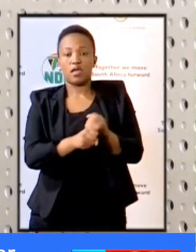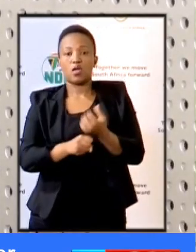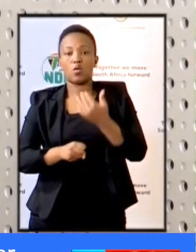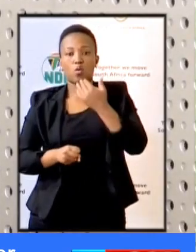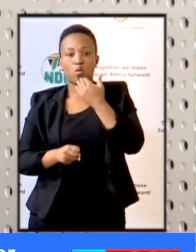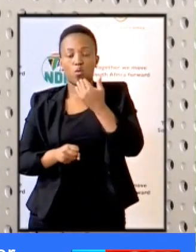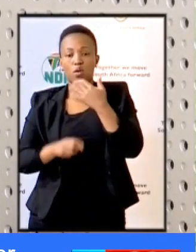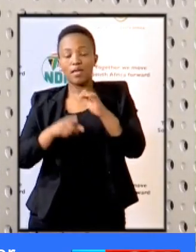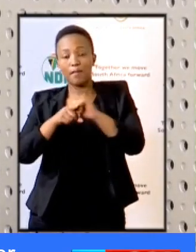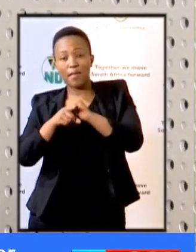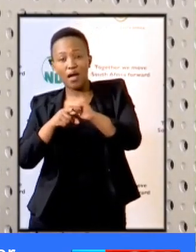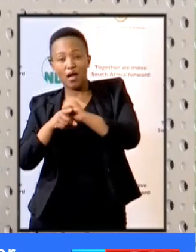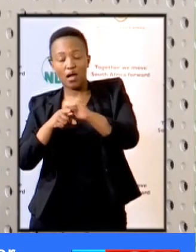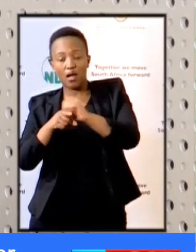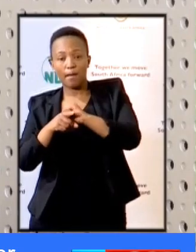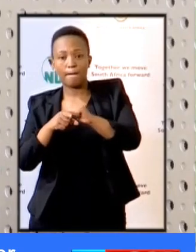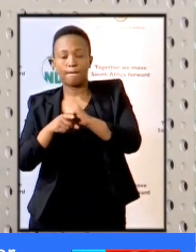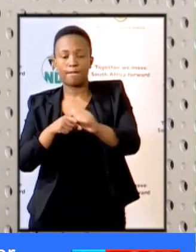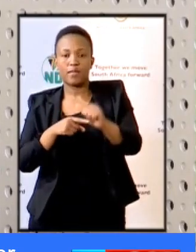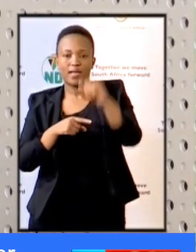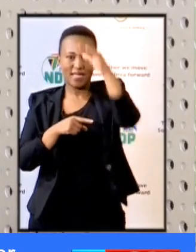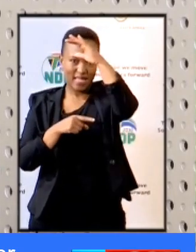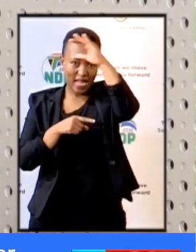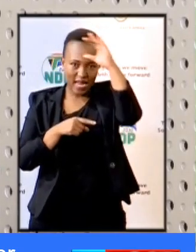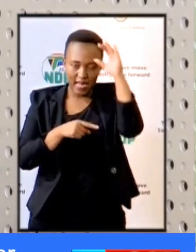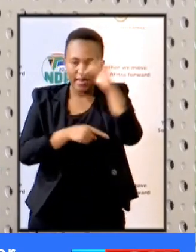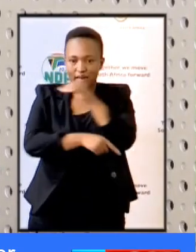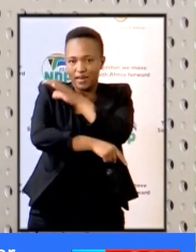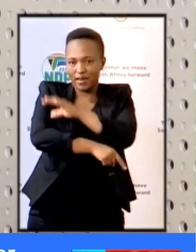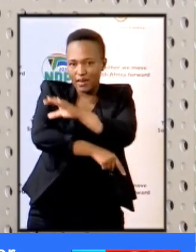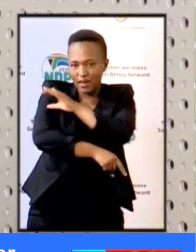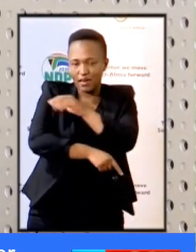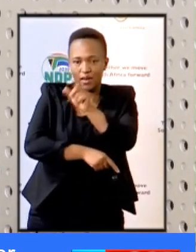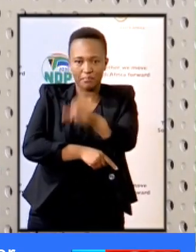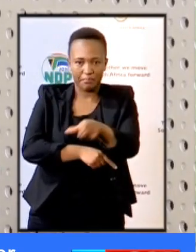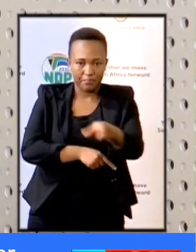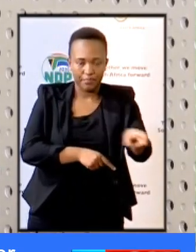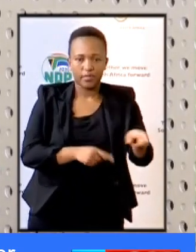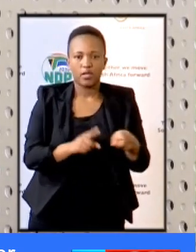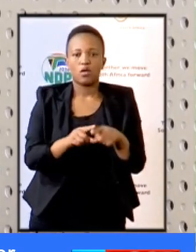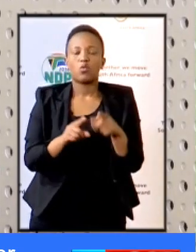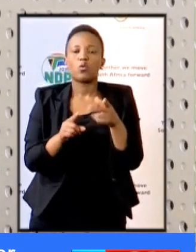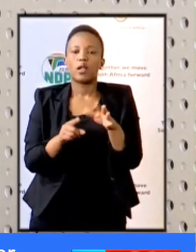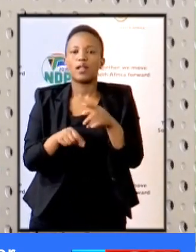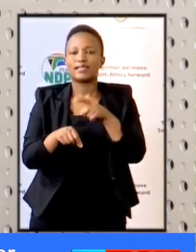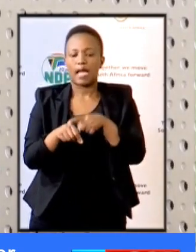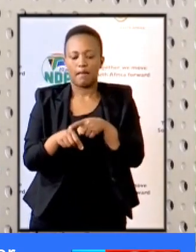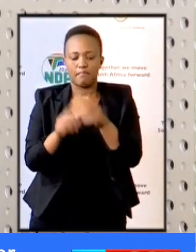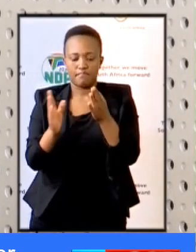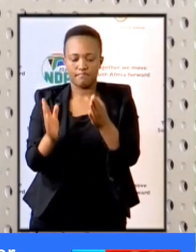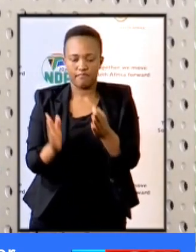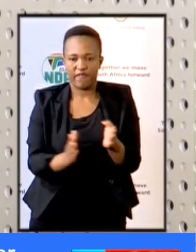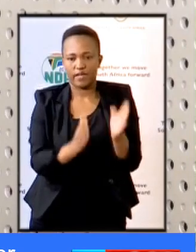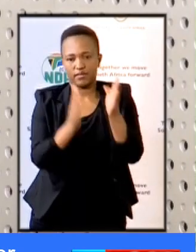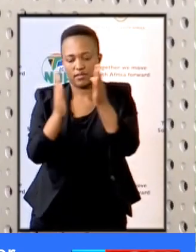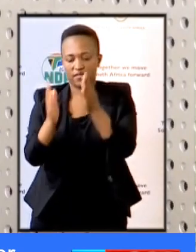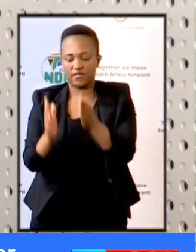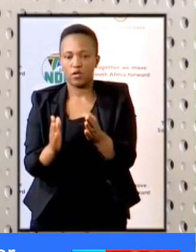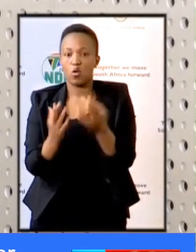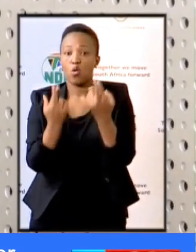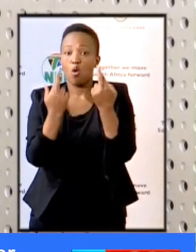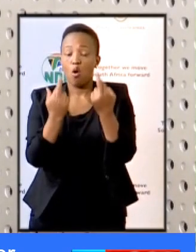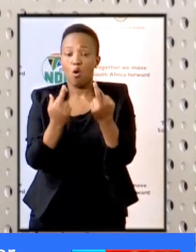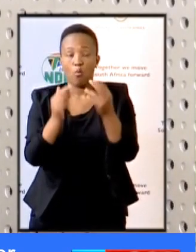which are not final will be phased in as we move, hopefully, to